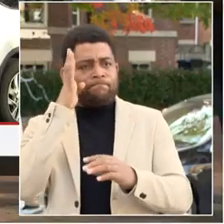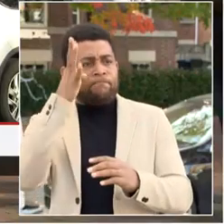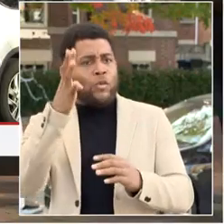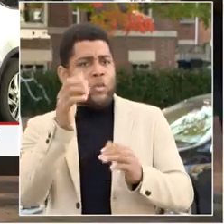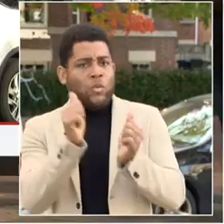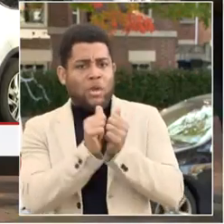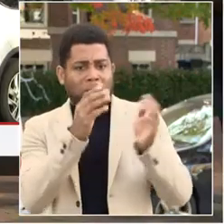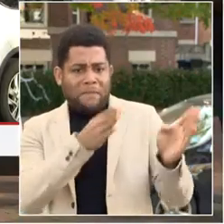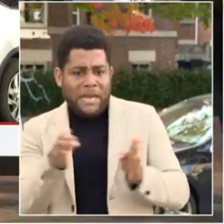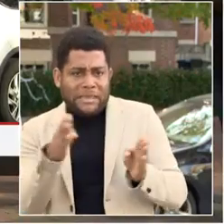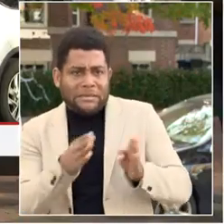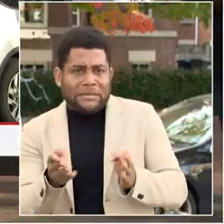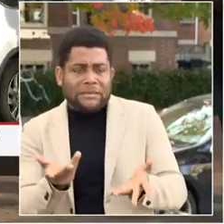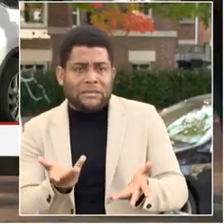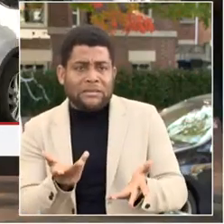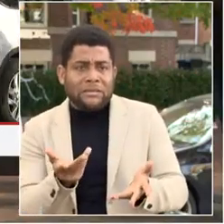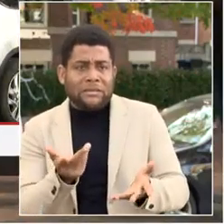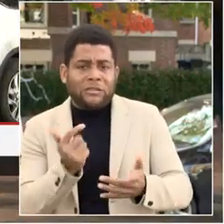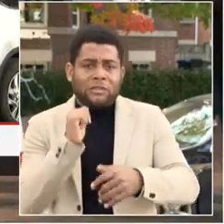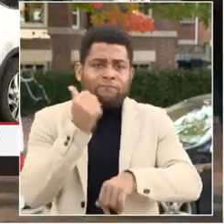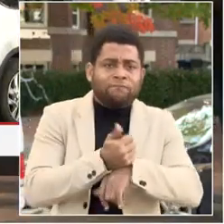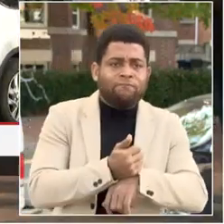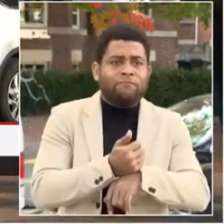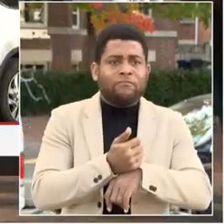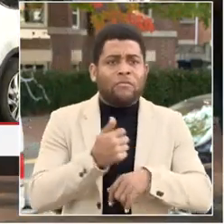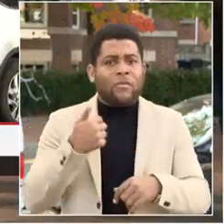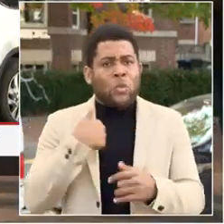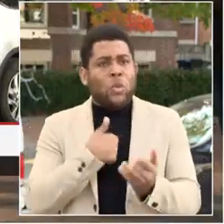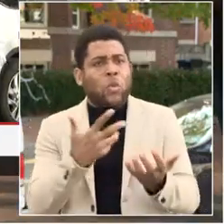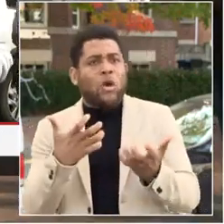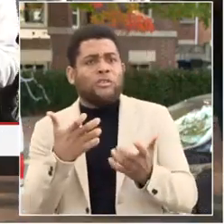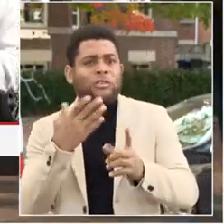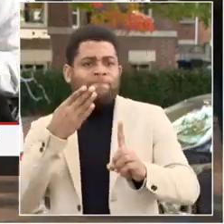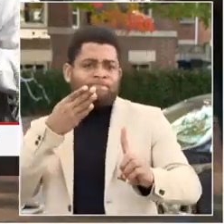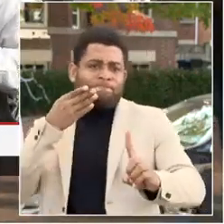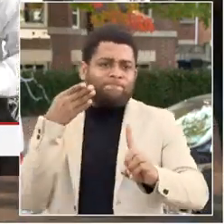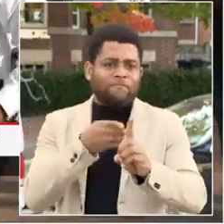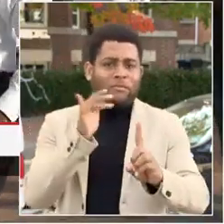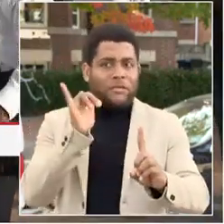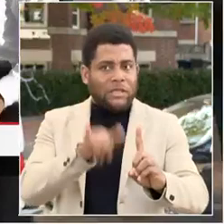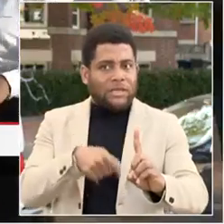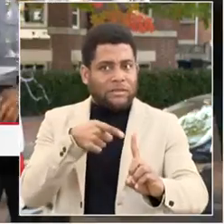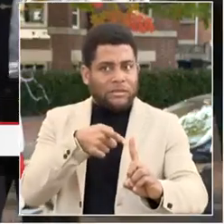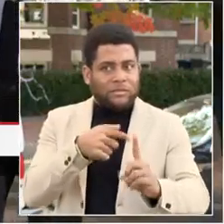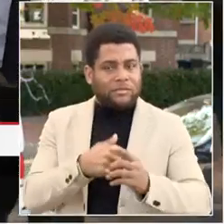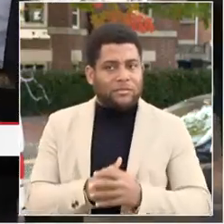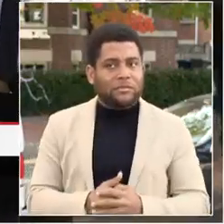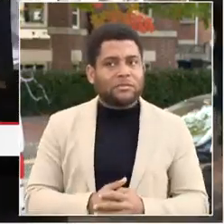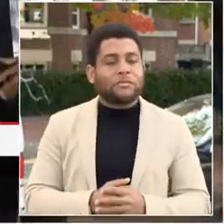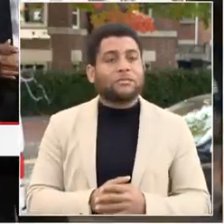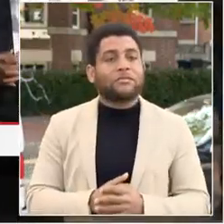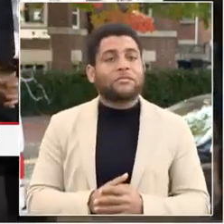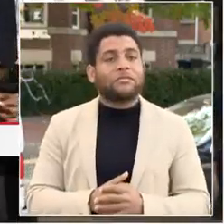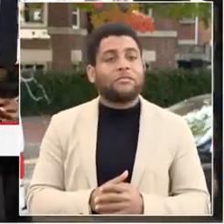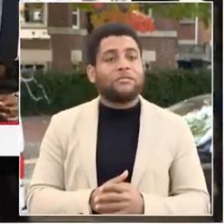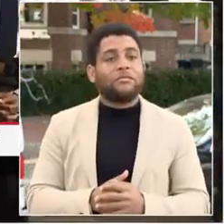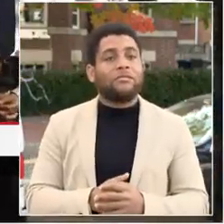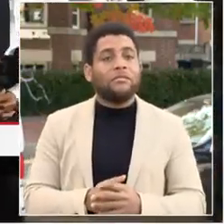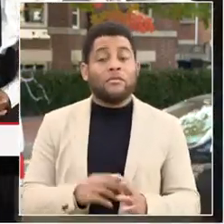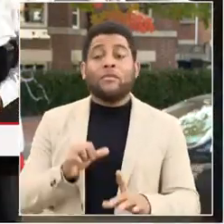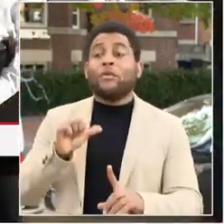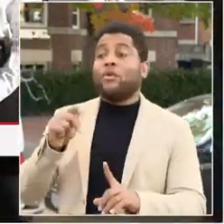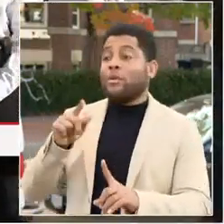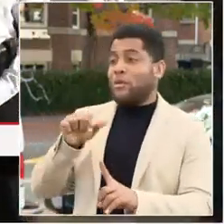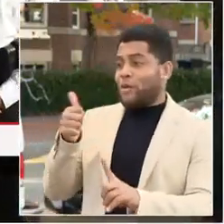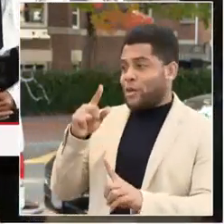to working with Target on being able to help them and most of those folks in that area. Okay. Yes. So we spoke with a longtime resident here,